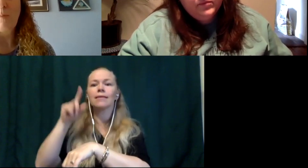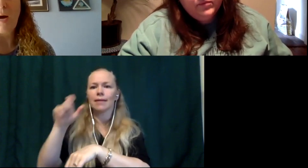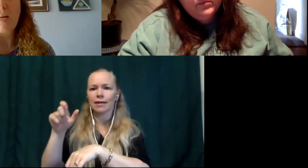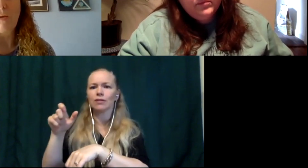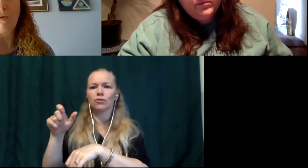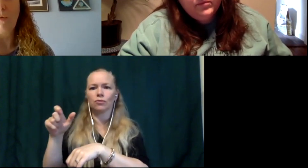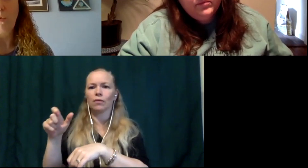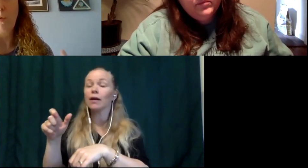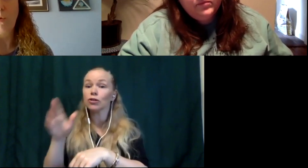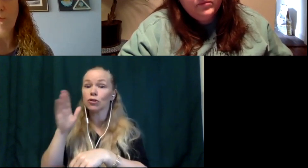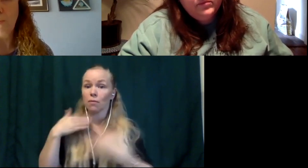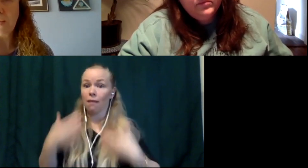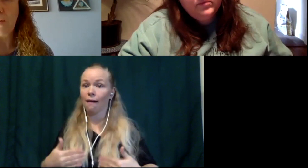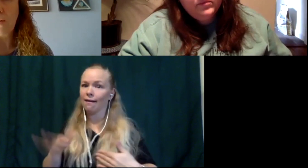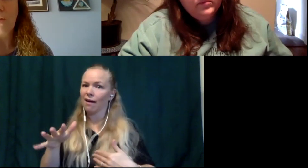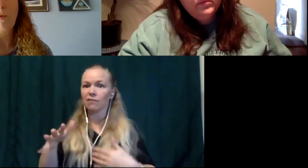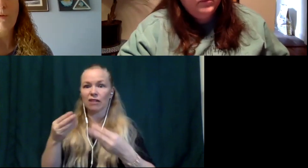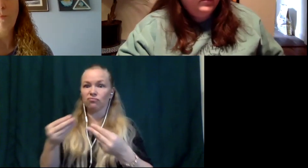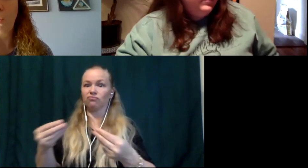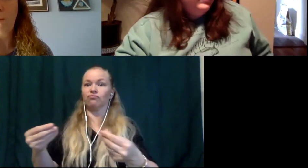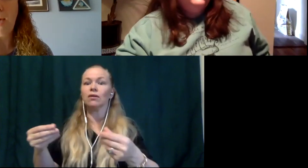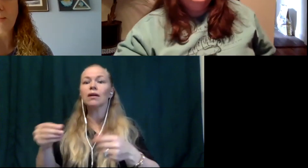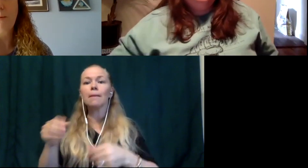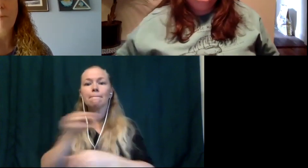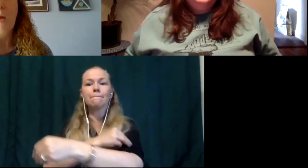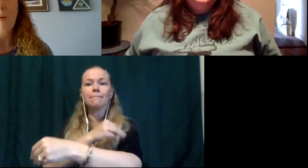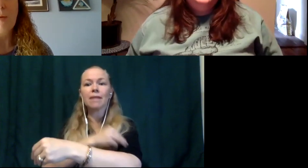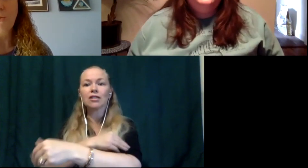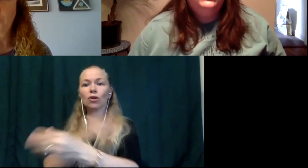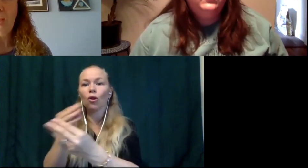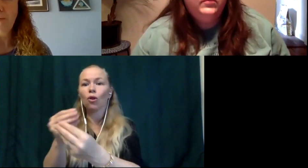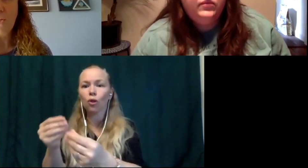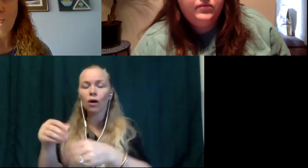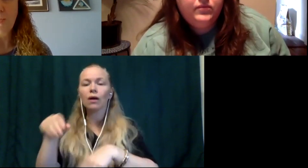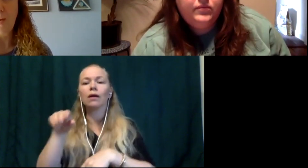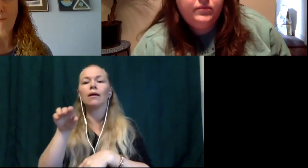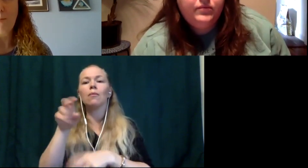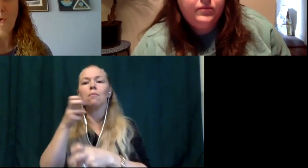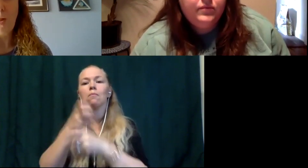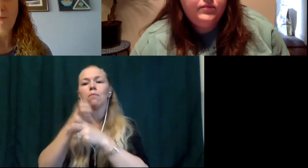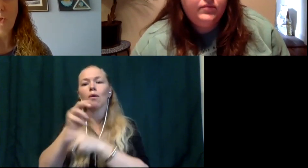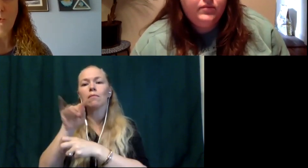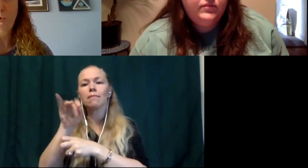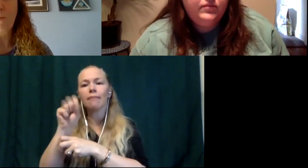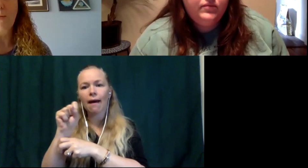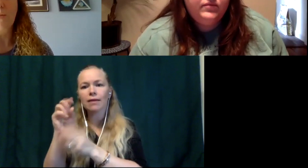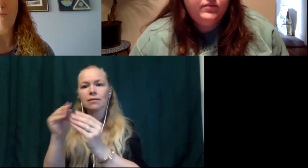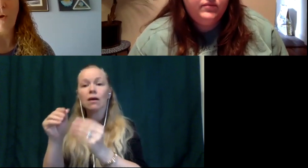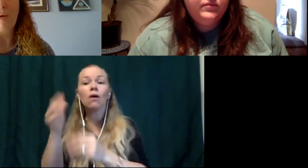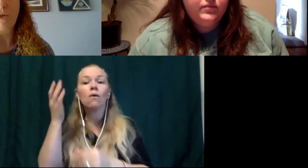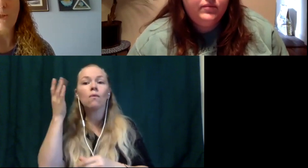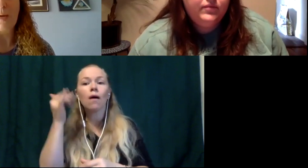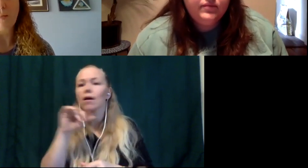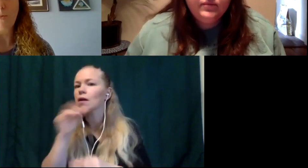happen to your body. You lose muscle, you lose bone mass, because you don't have to use them. You don't have to use your muscles